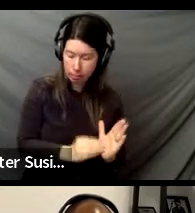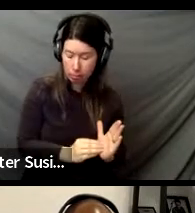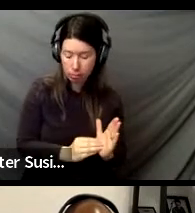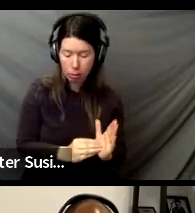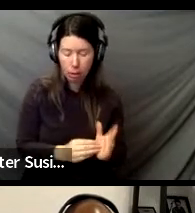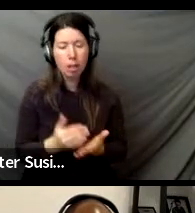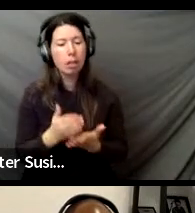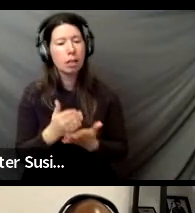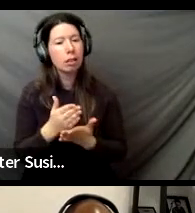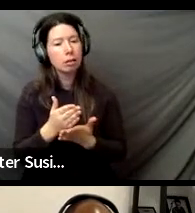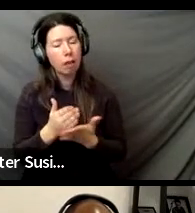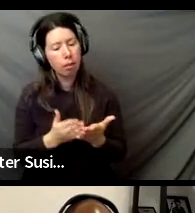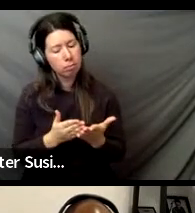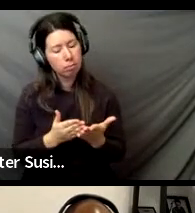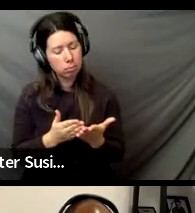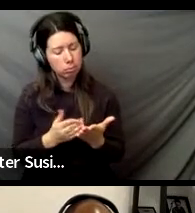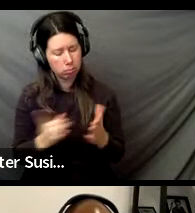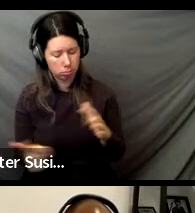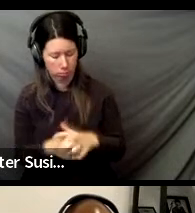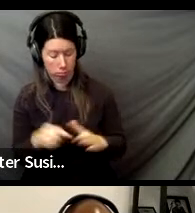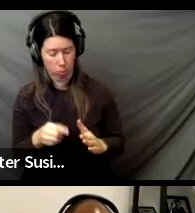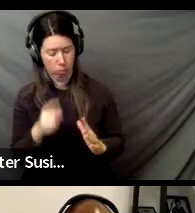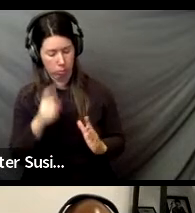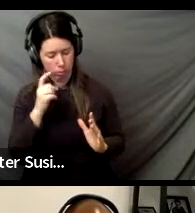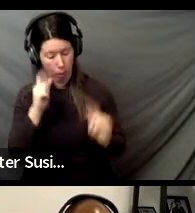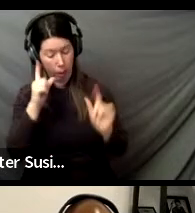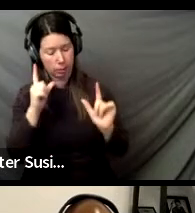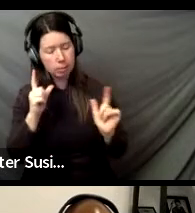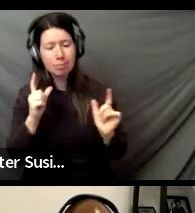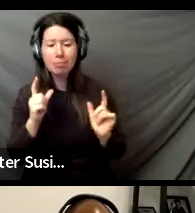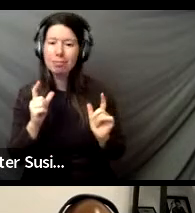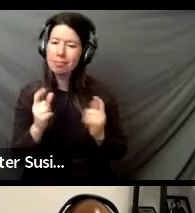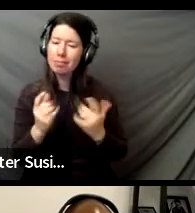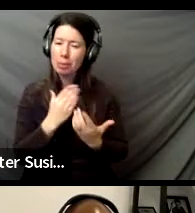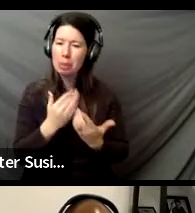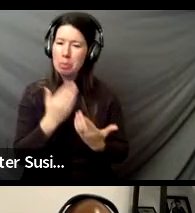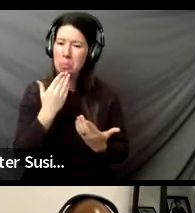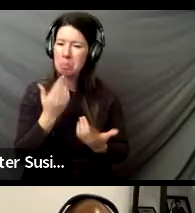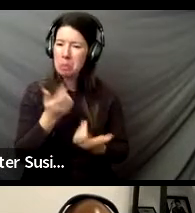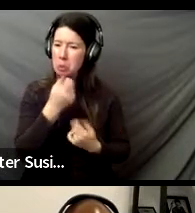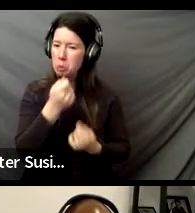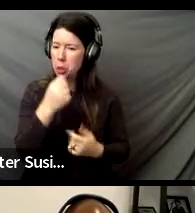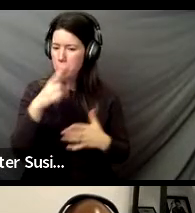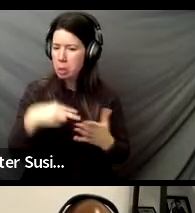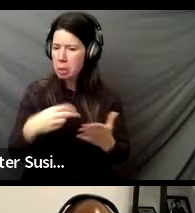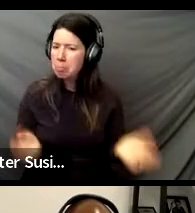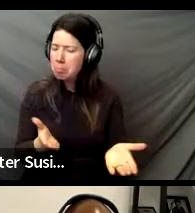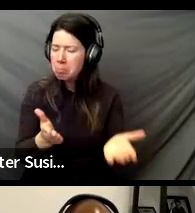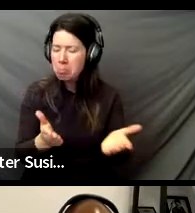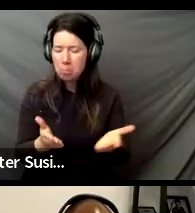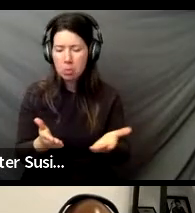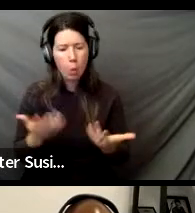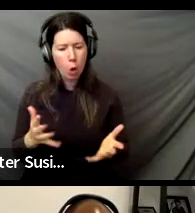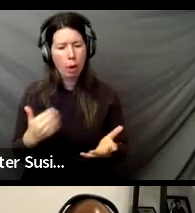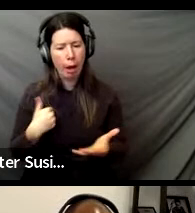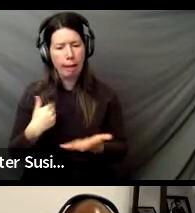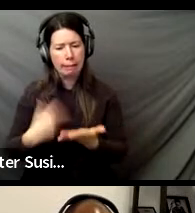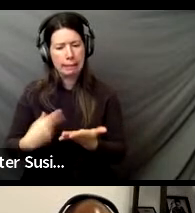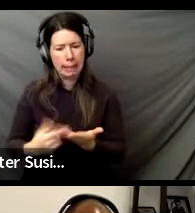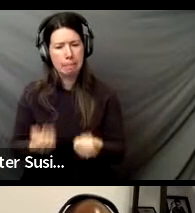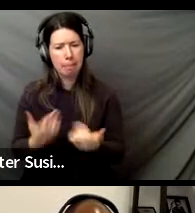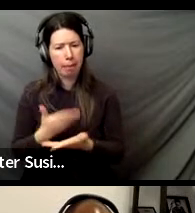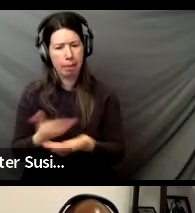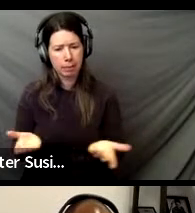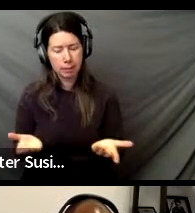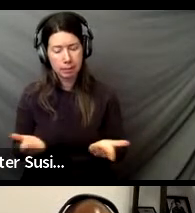of surprising, I guess. So I just found it to be a good read. So there was discussion. I guess